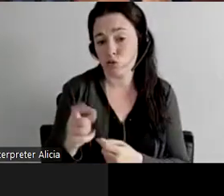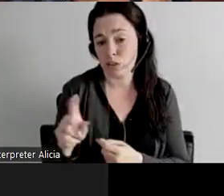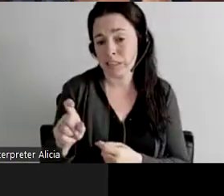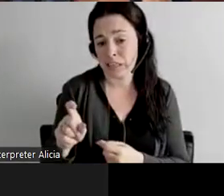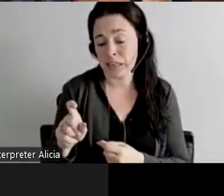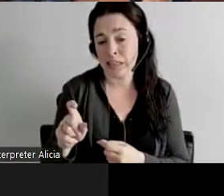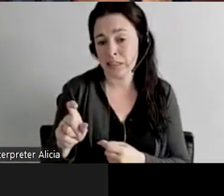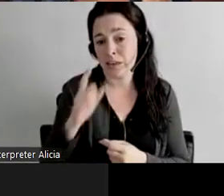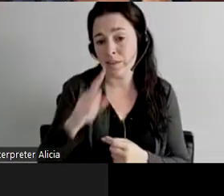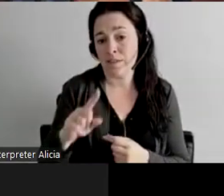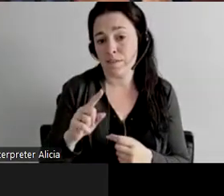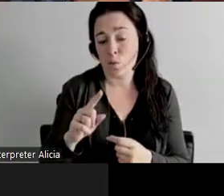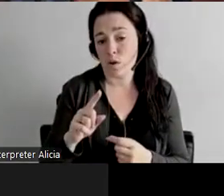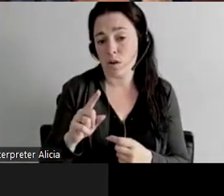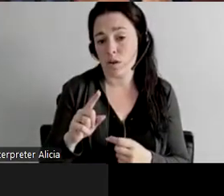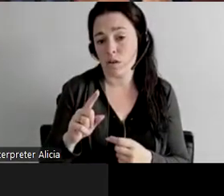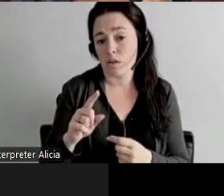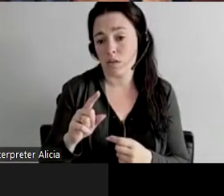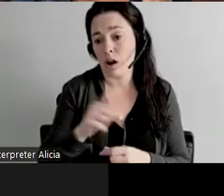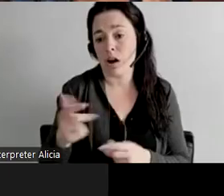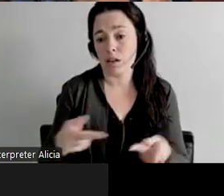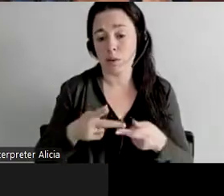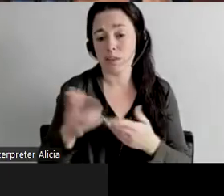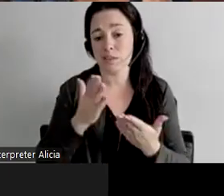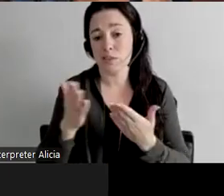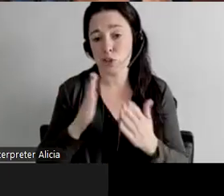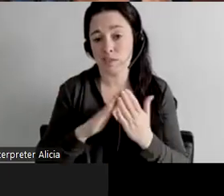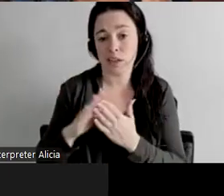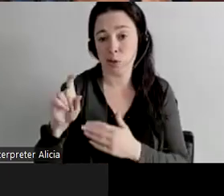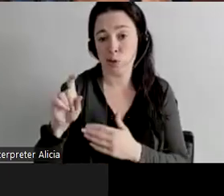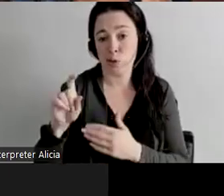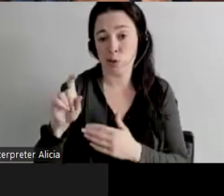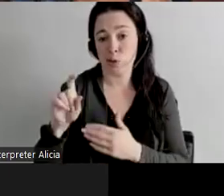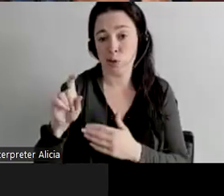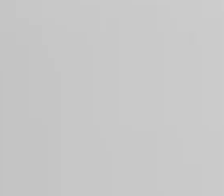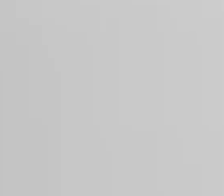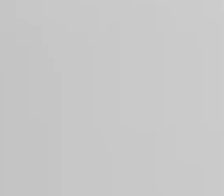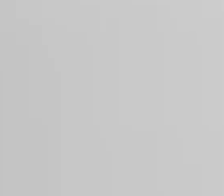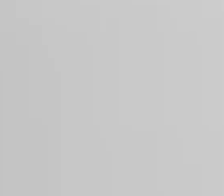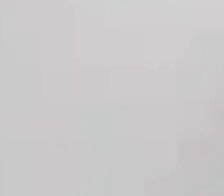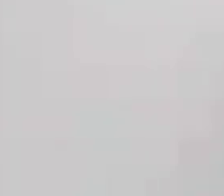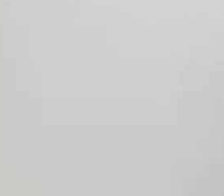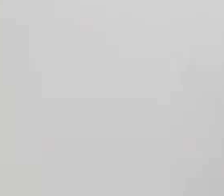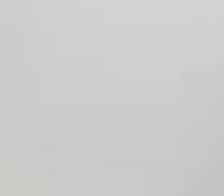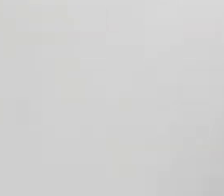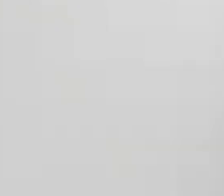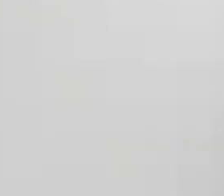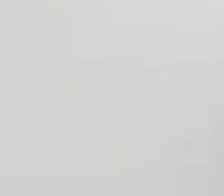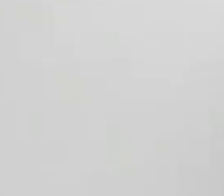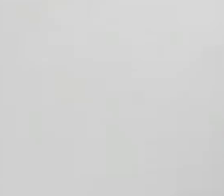places that are serving the communities that this percent for the arts is all about? So we